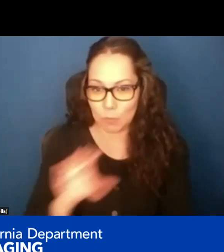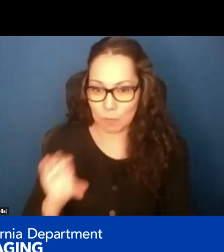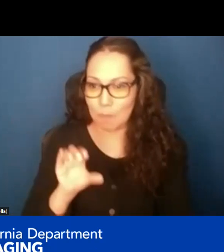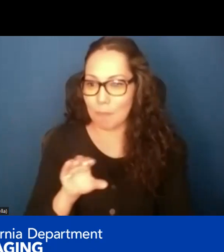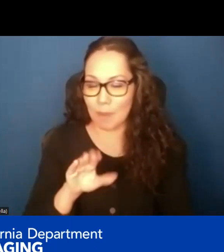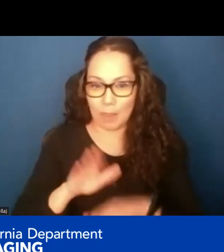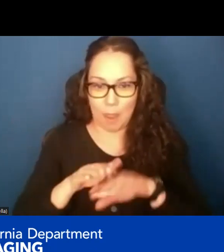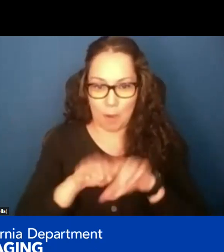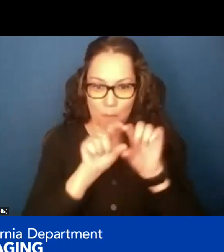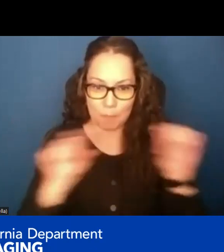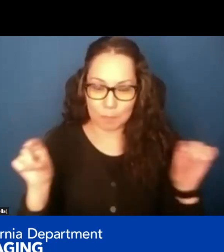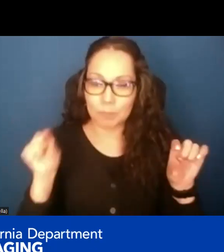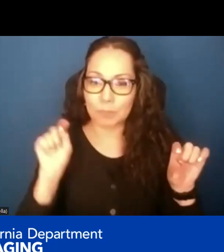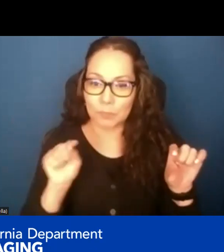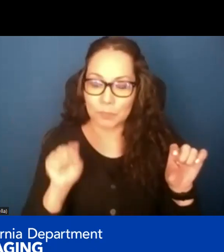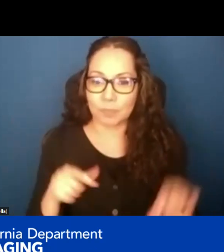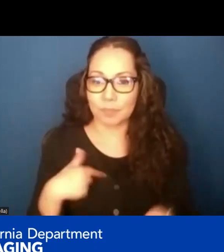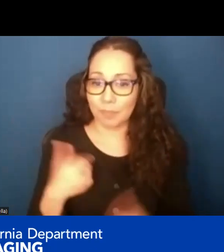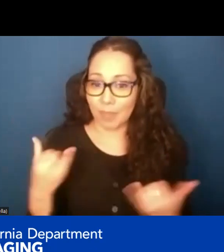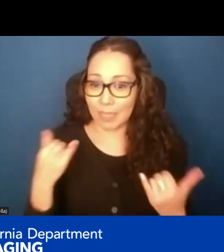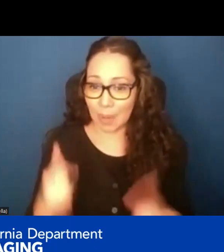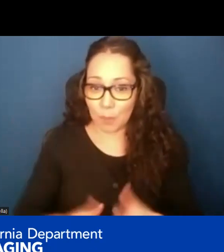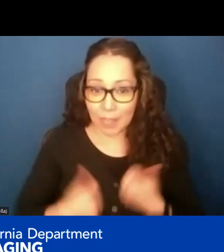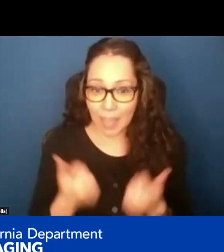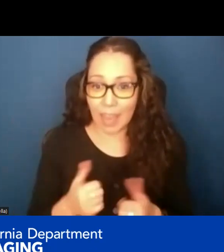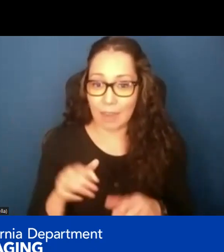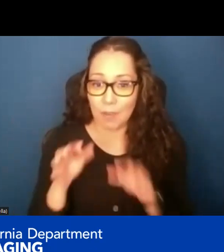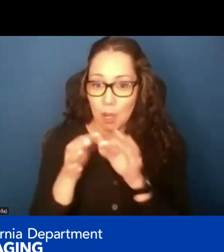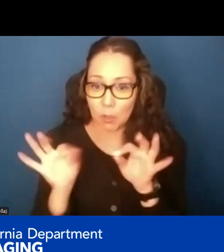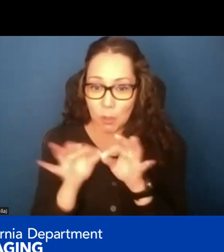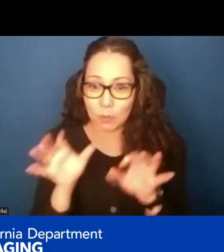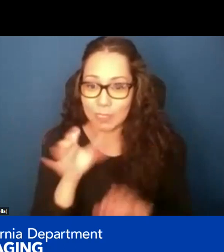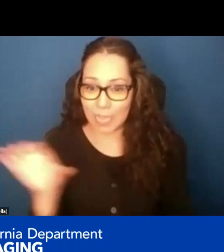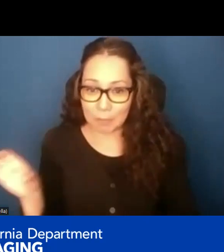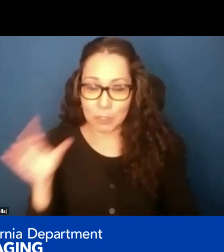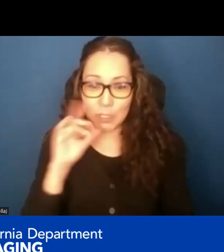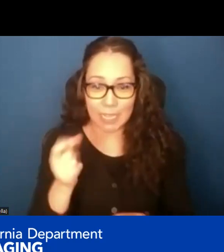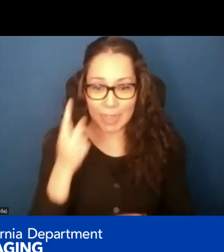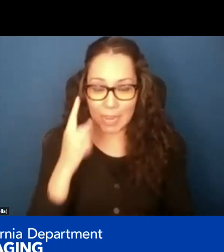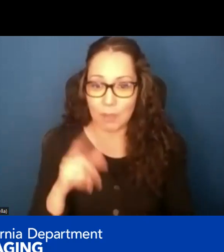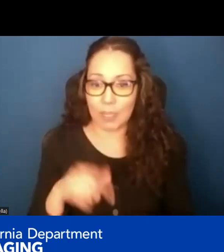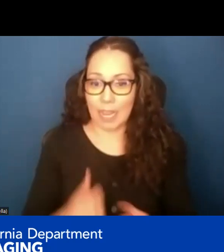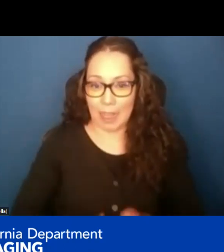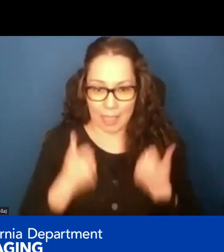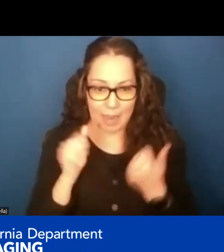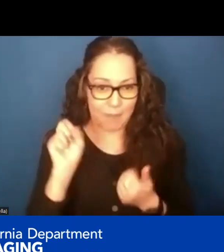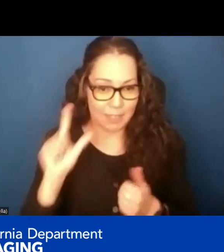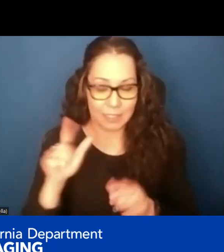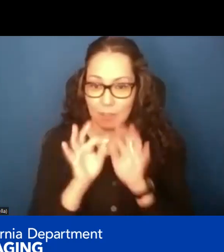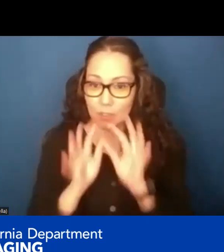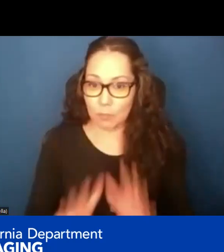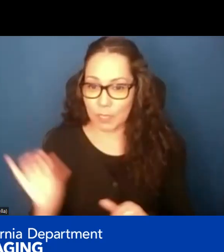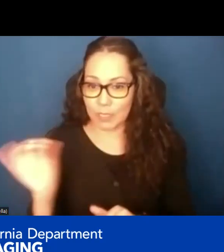And during today's event, live closed captioning will be available in 11 languages and live American Sign Language interpreting is available.